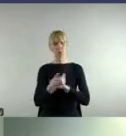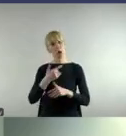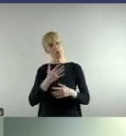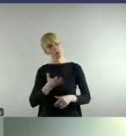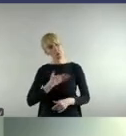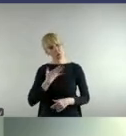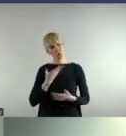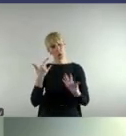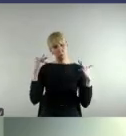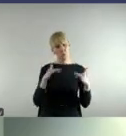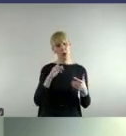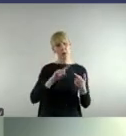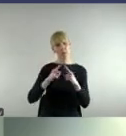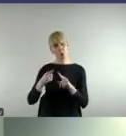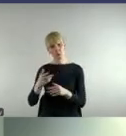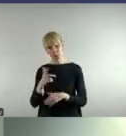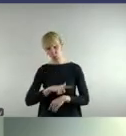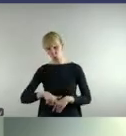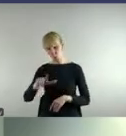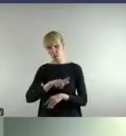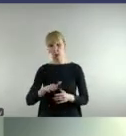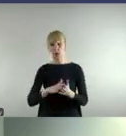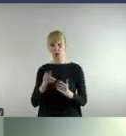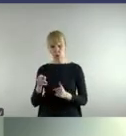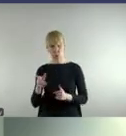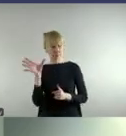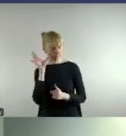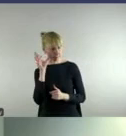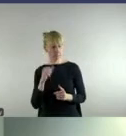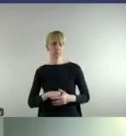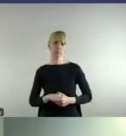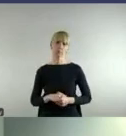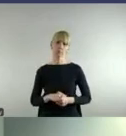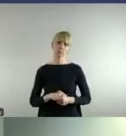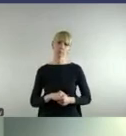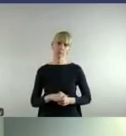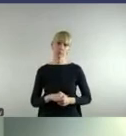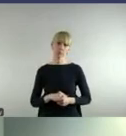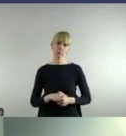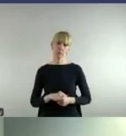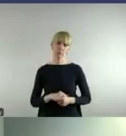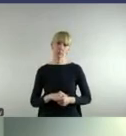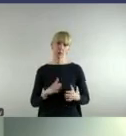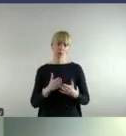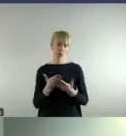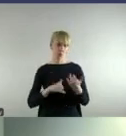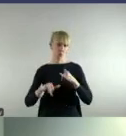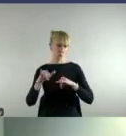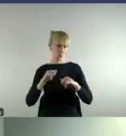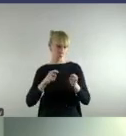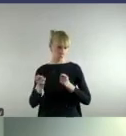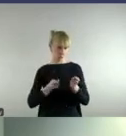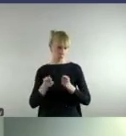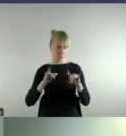get their voice heard. But while they expect authorities to coordinate disaster response, their trust in